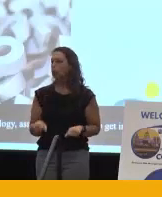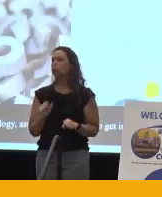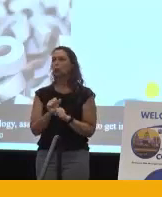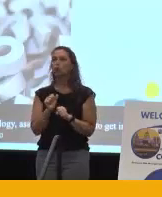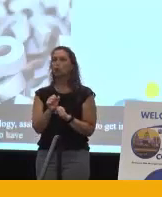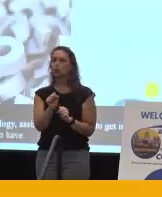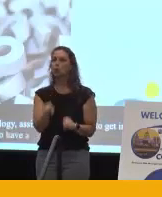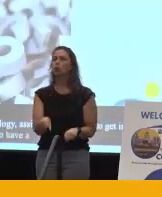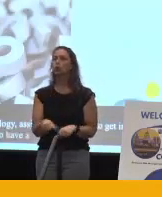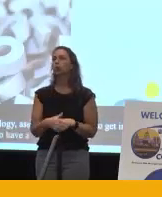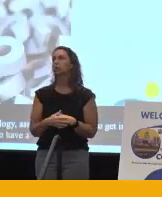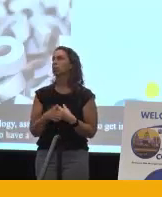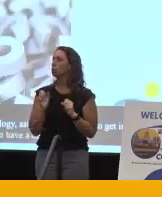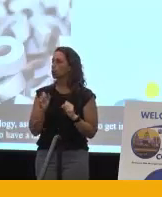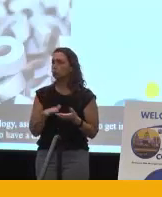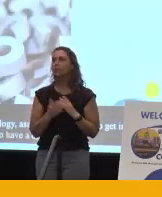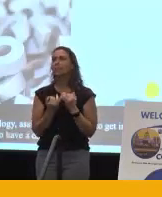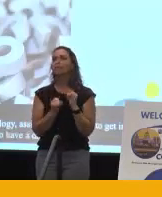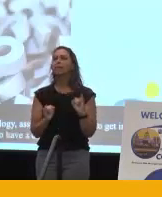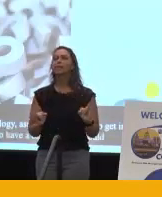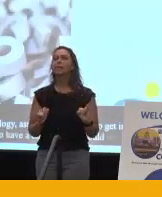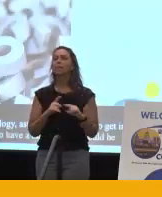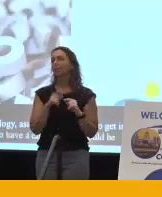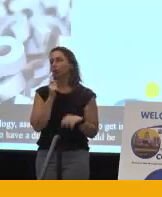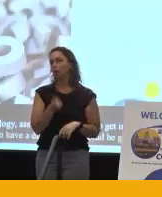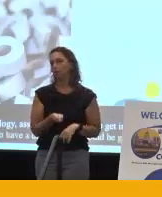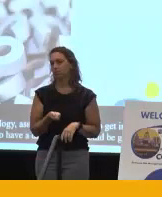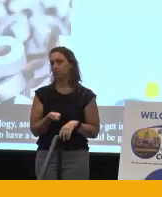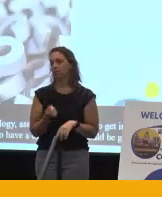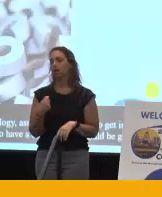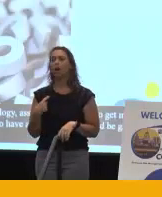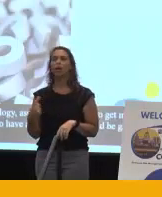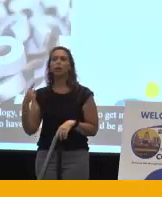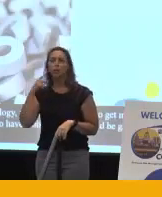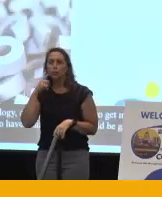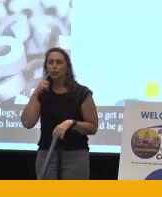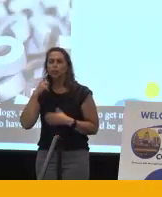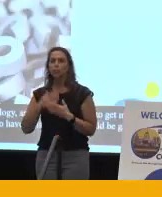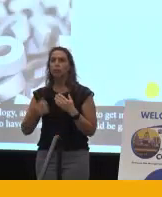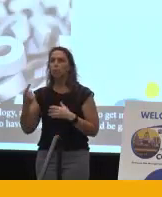gainfully employed or could be independent, and they're not. I heard somebody say on the panel